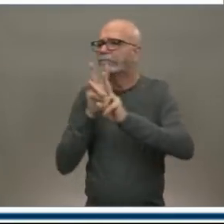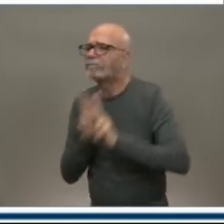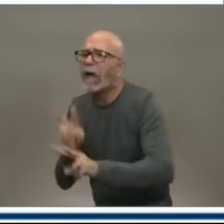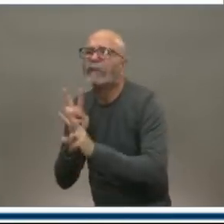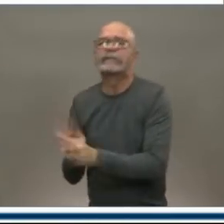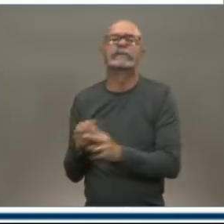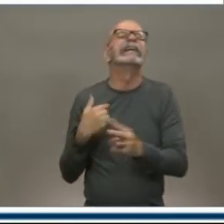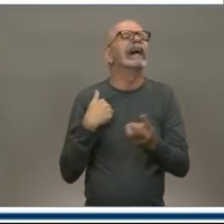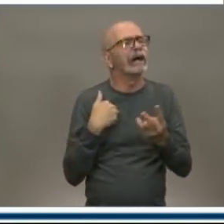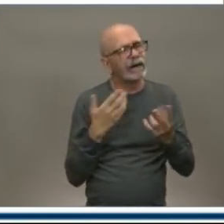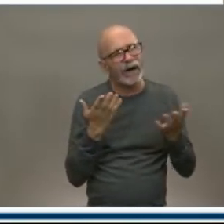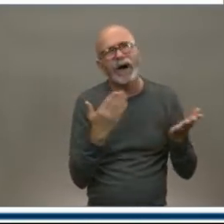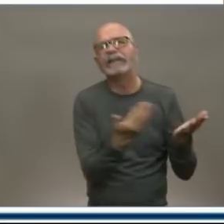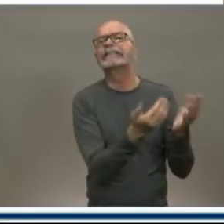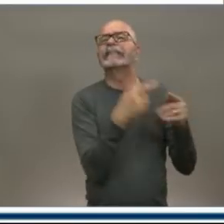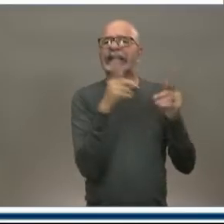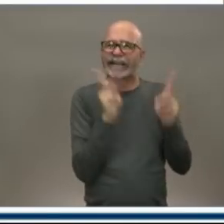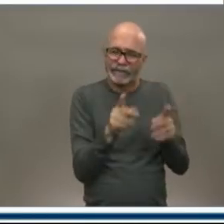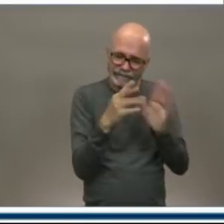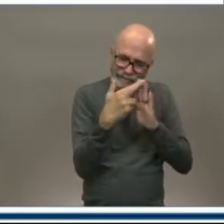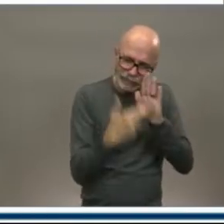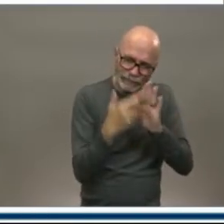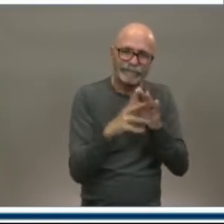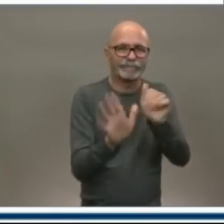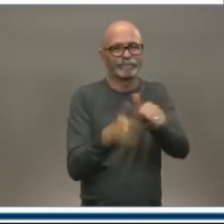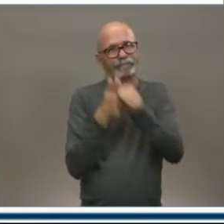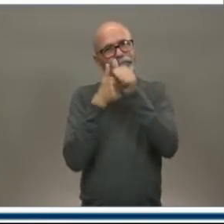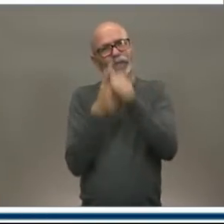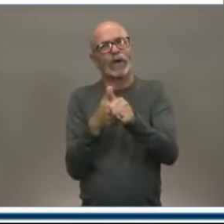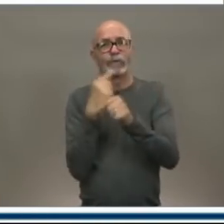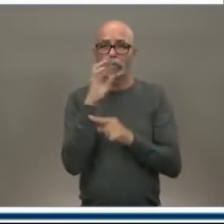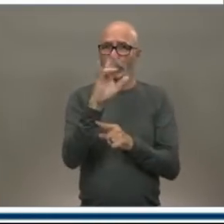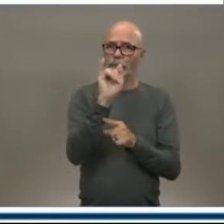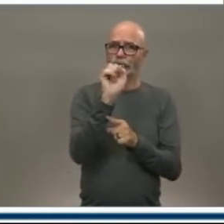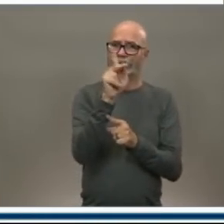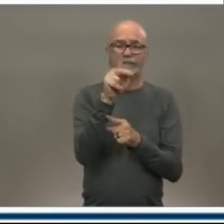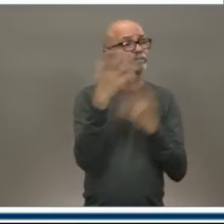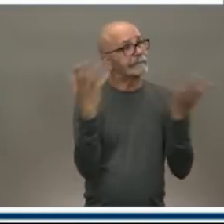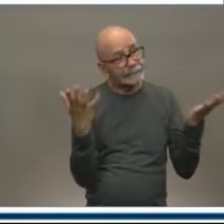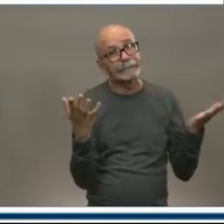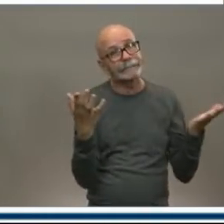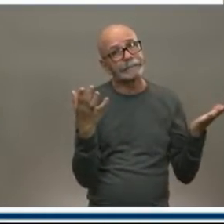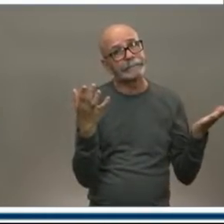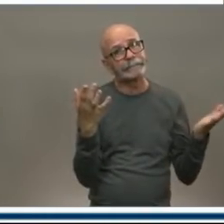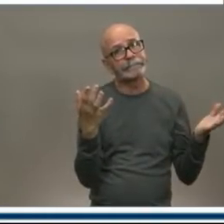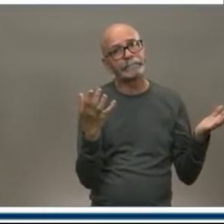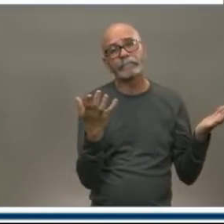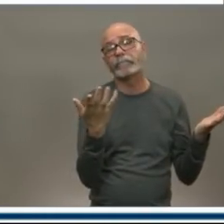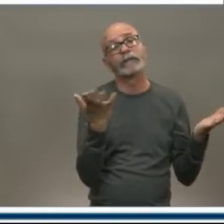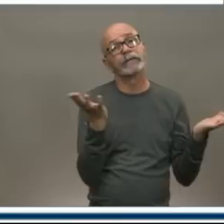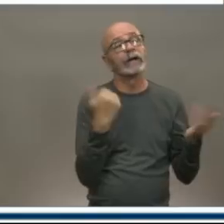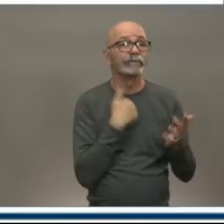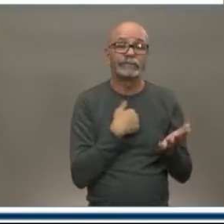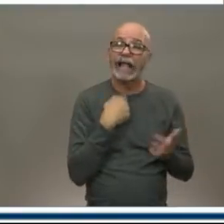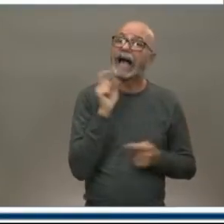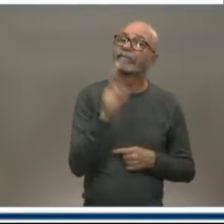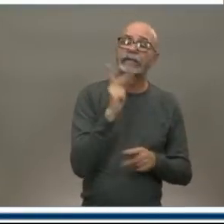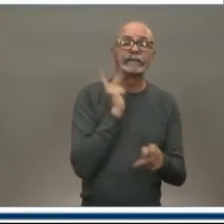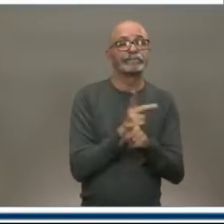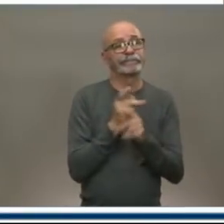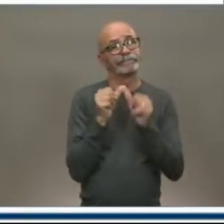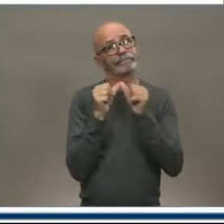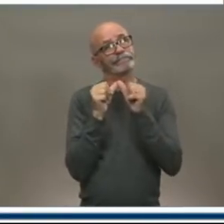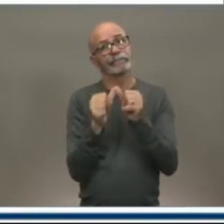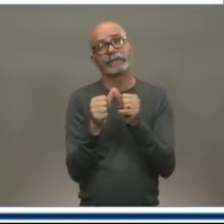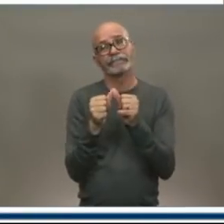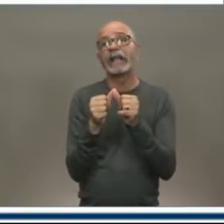of those, we have specific protocols in place to minimize the risk, but we continue to look at that and say, because you're absolutely right, as